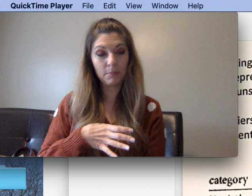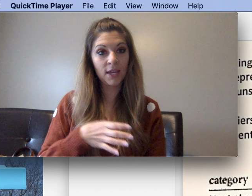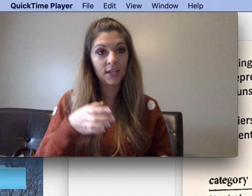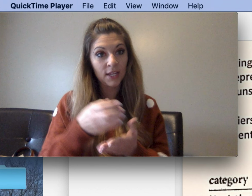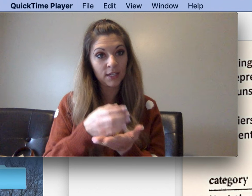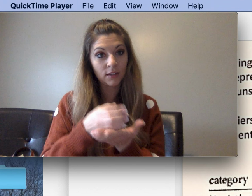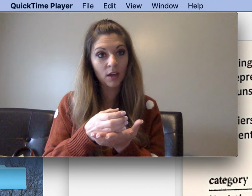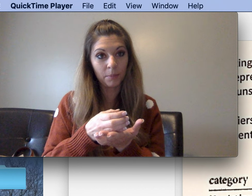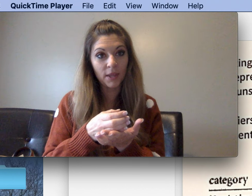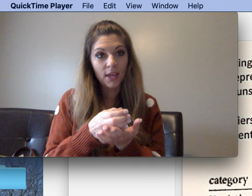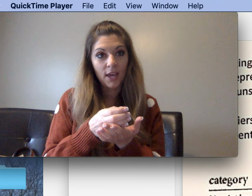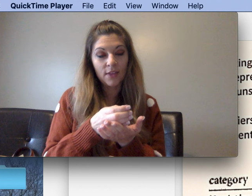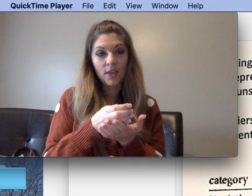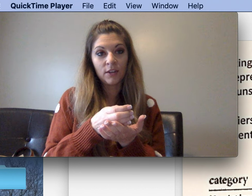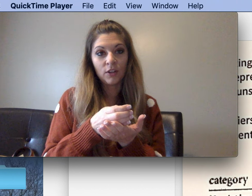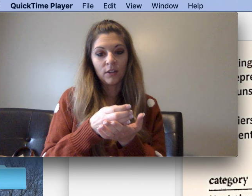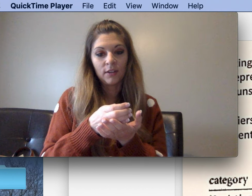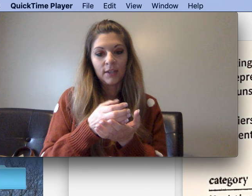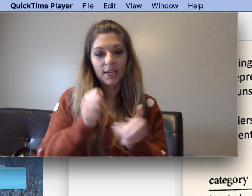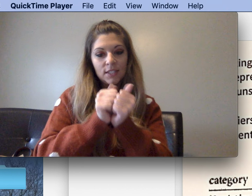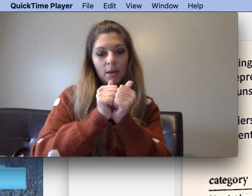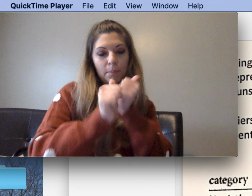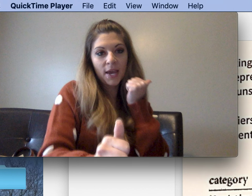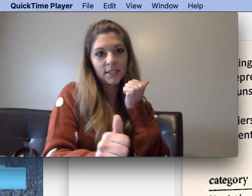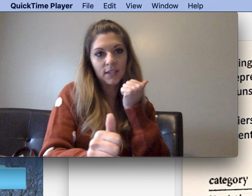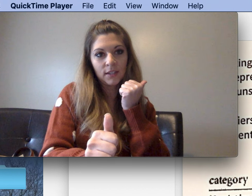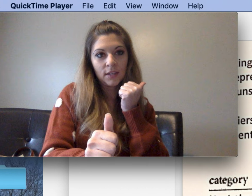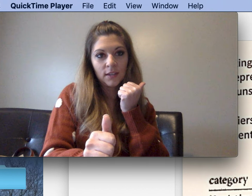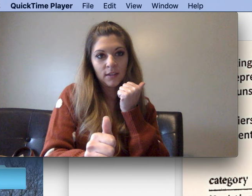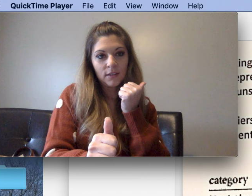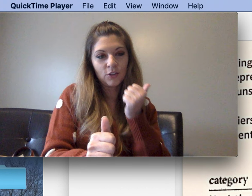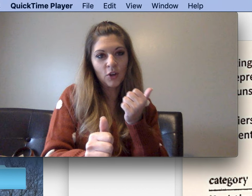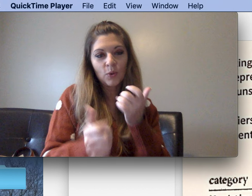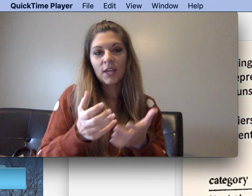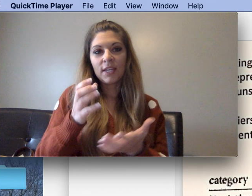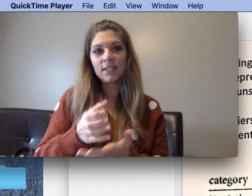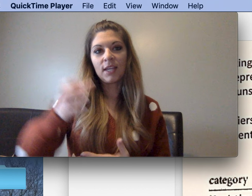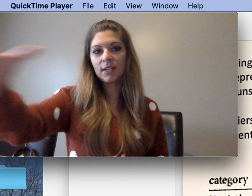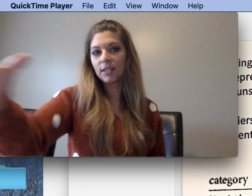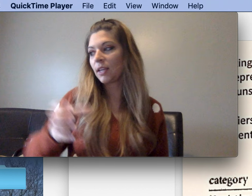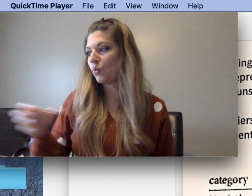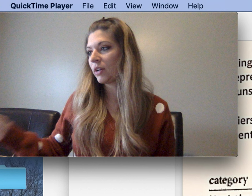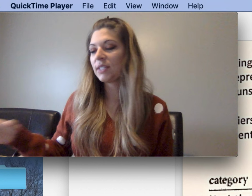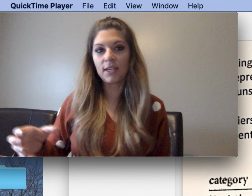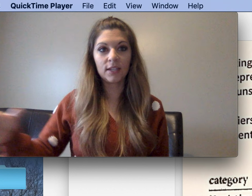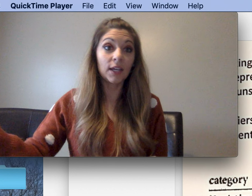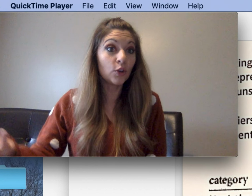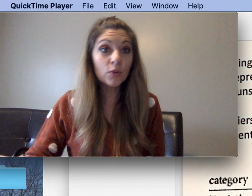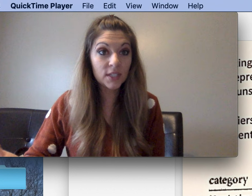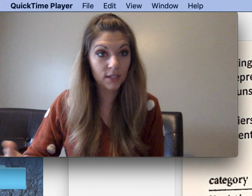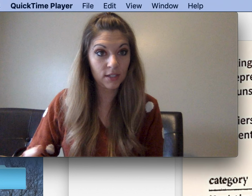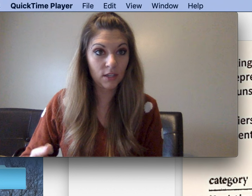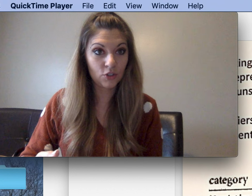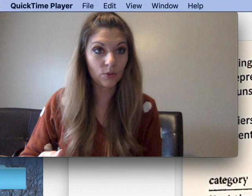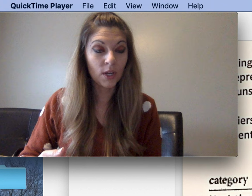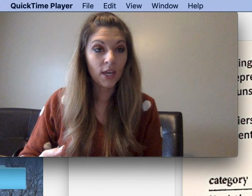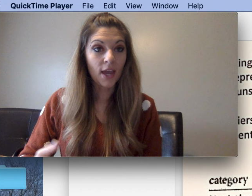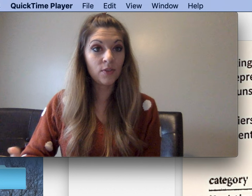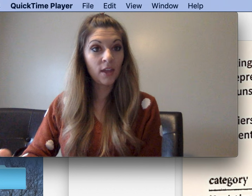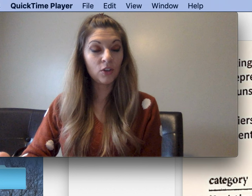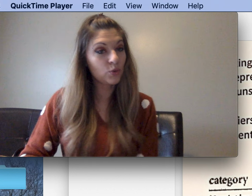need man and I need cup, and then he's not passing, he's handing it. Where is he handing it? Who's he handing it